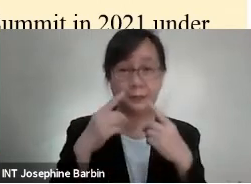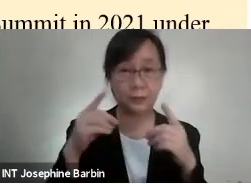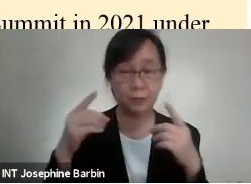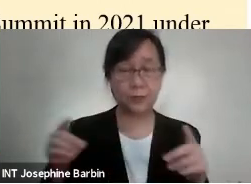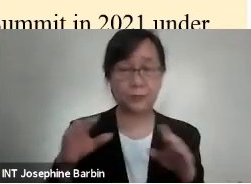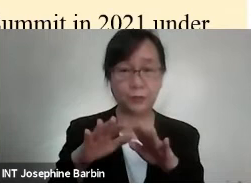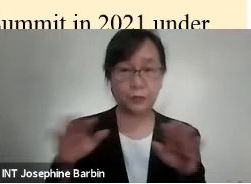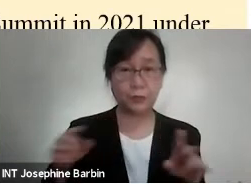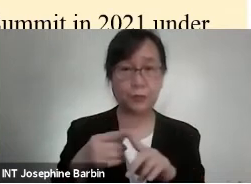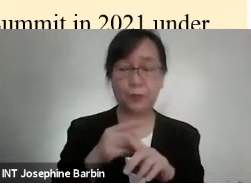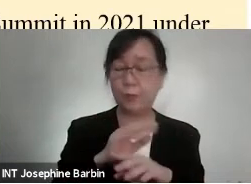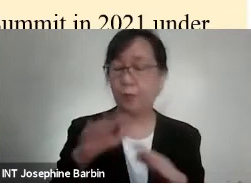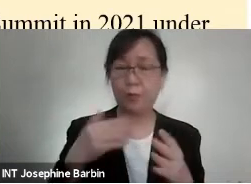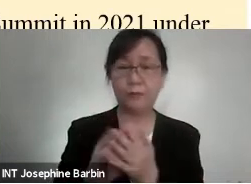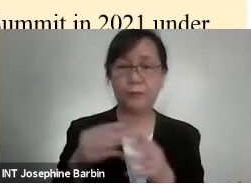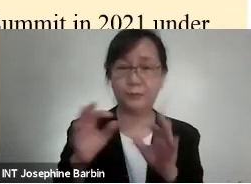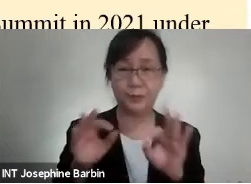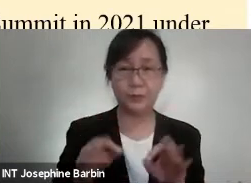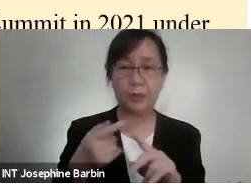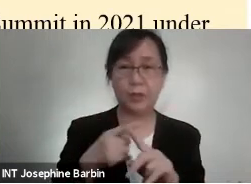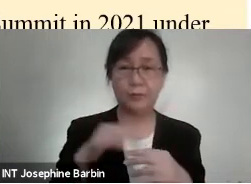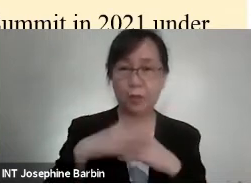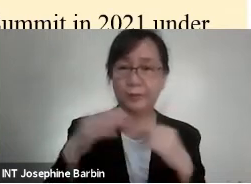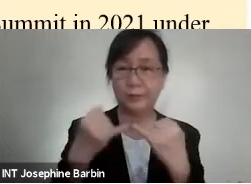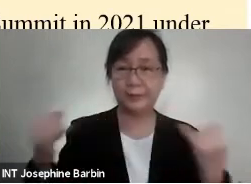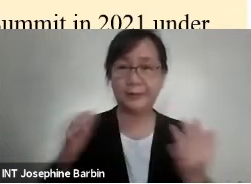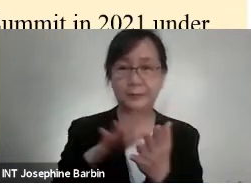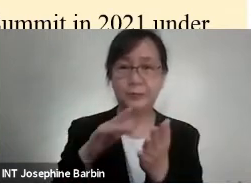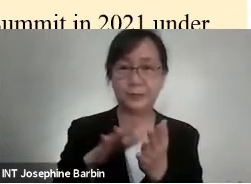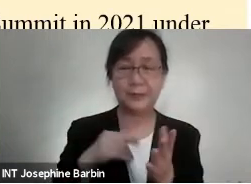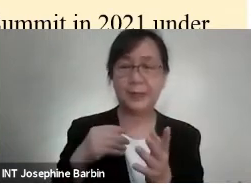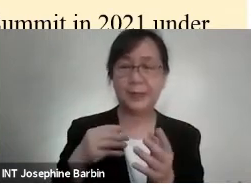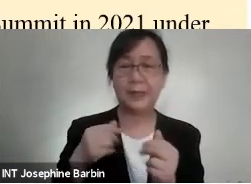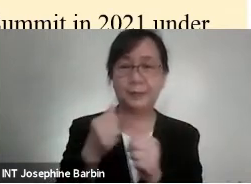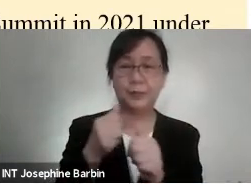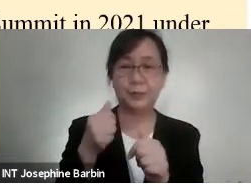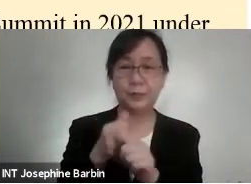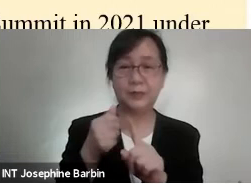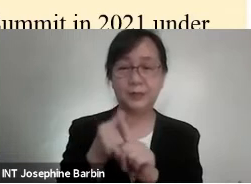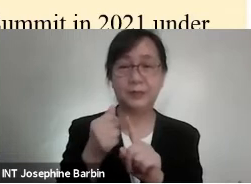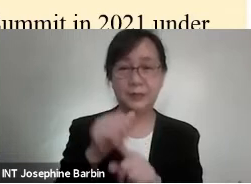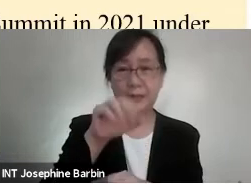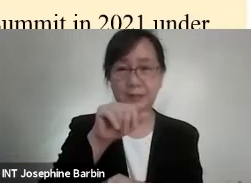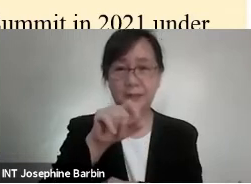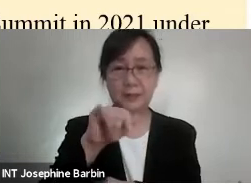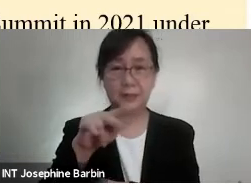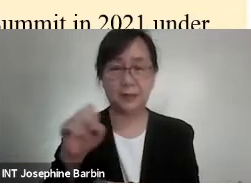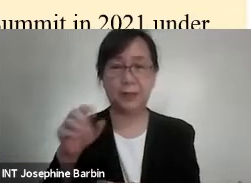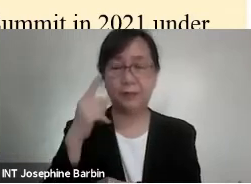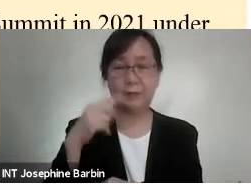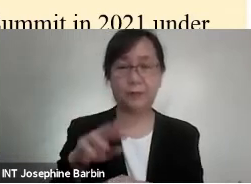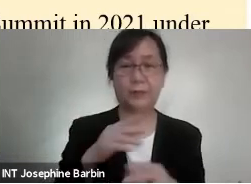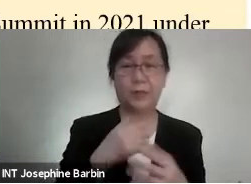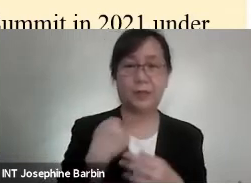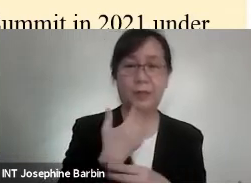children from all forms of online exploitation and abuse in ASEAN for adoption by